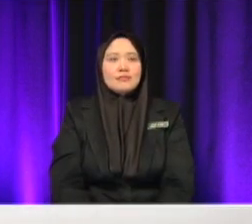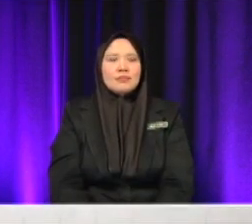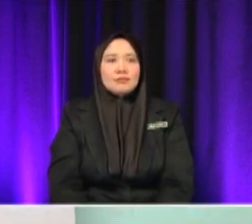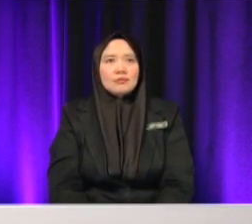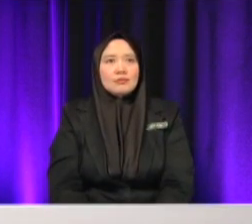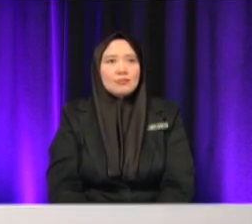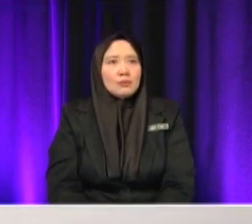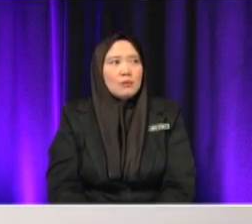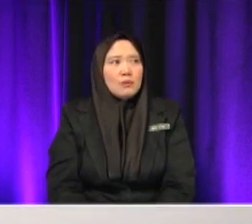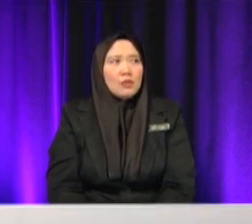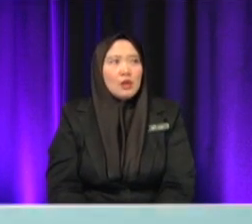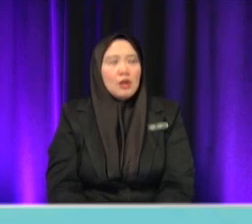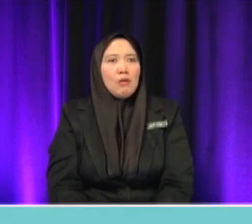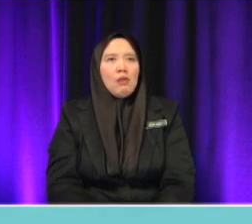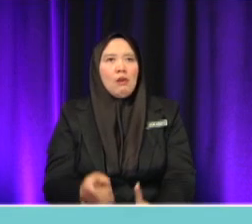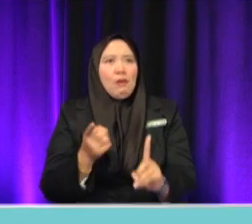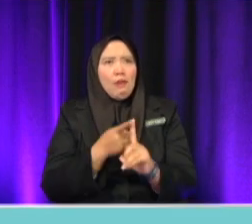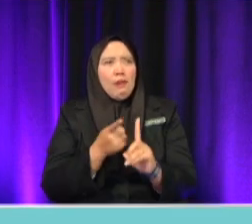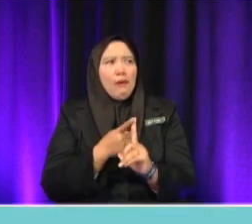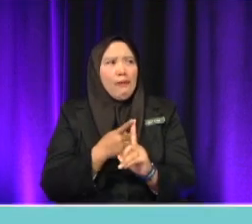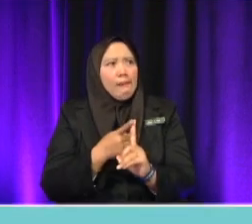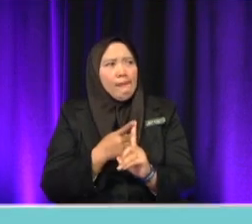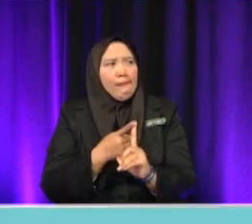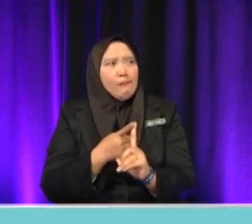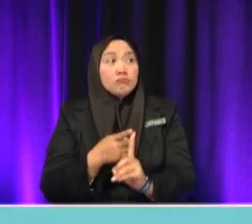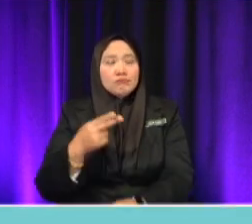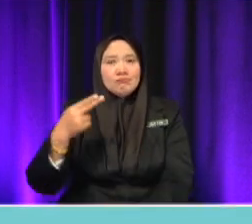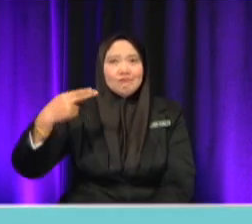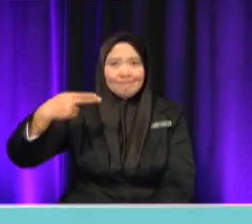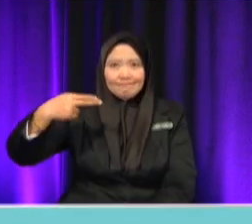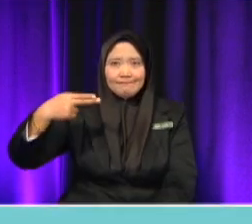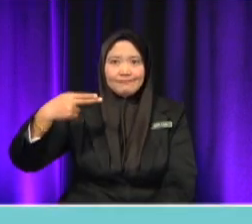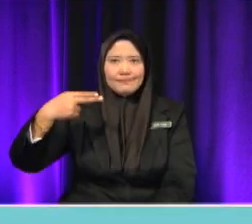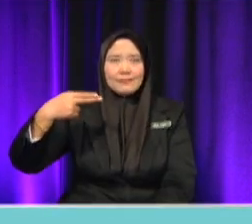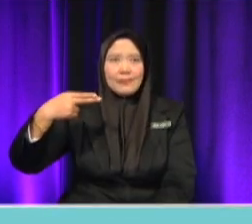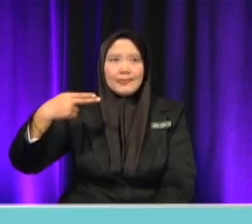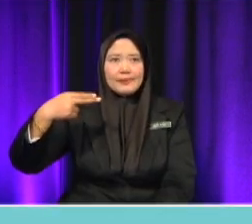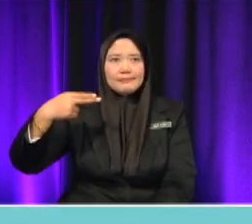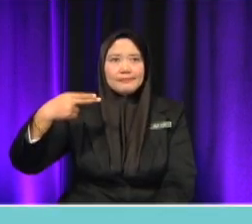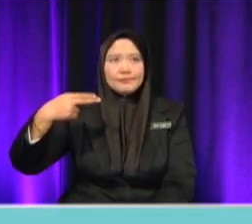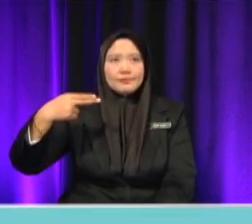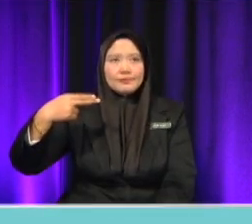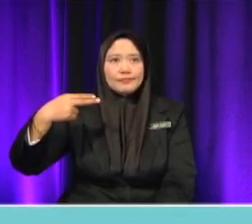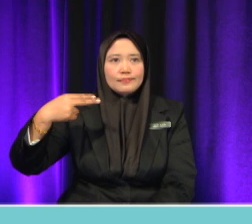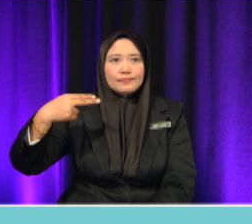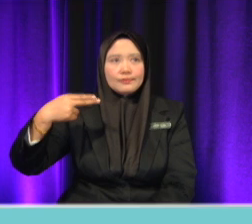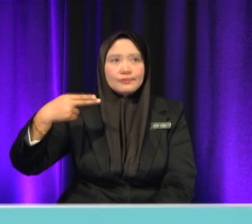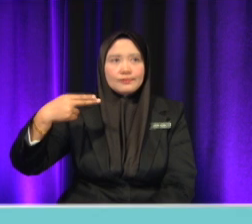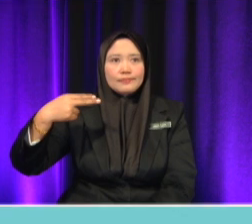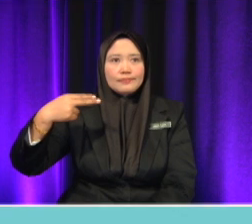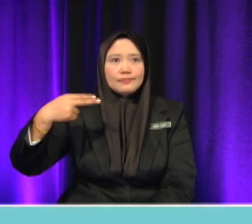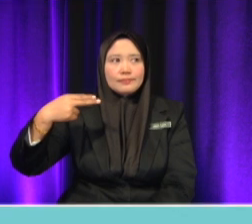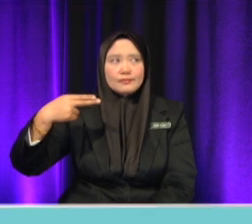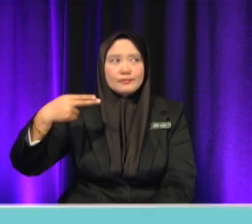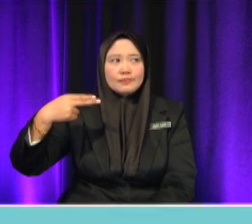I guess that the first letter would be H. Okay, H. And then E.